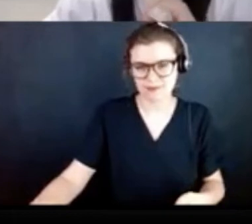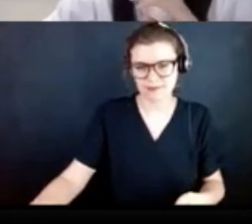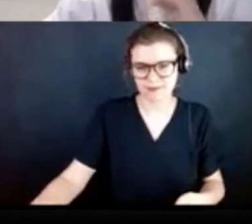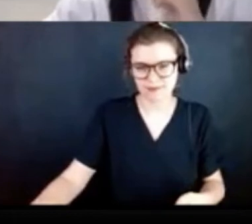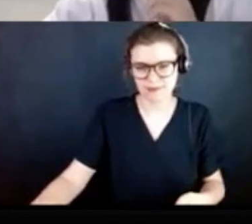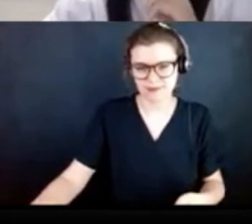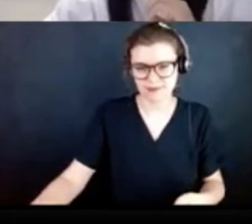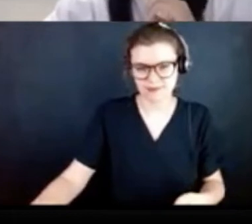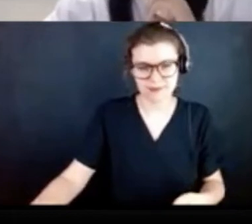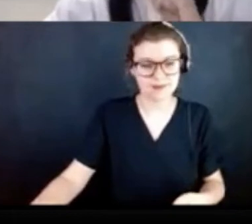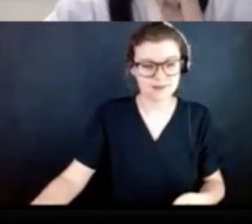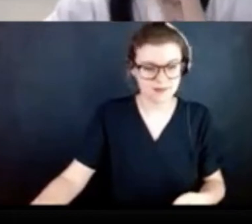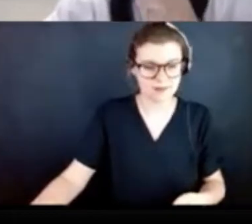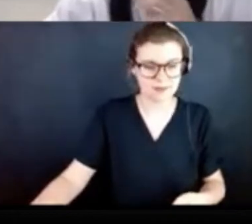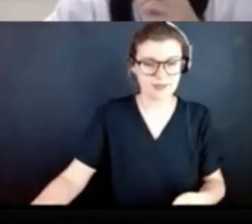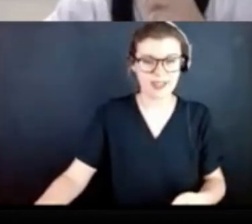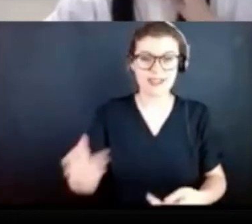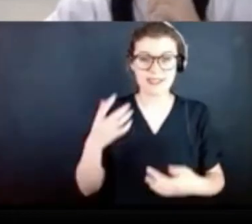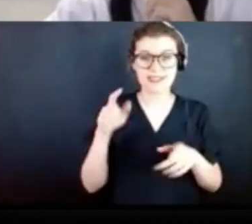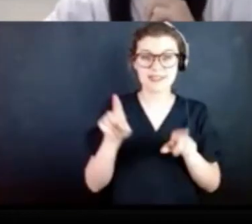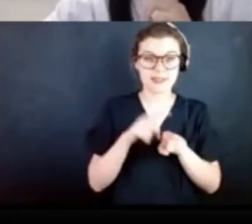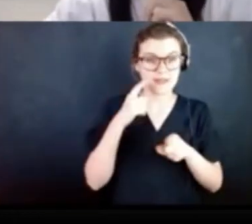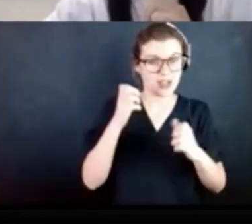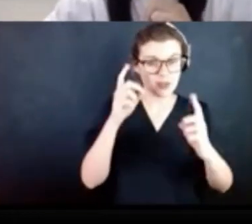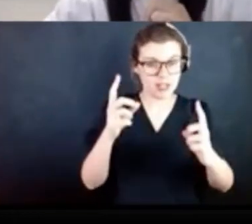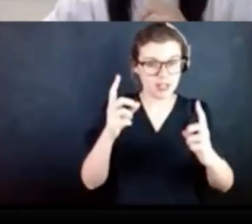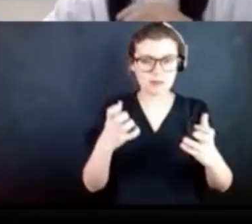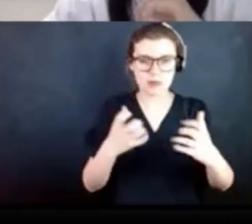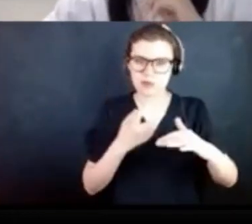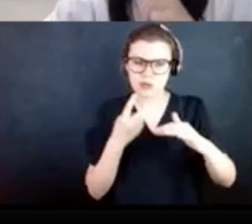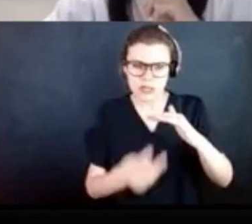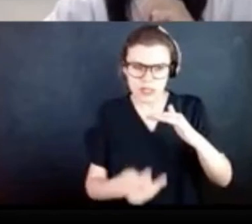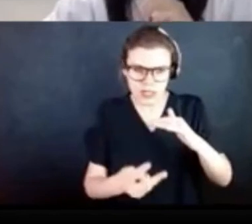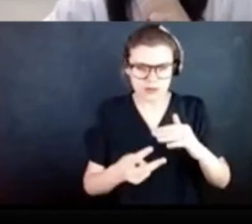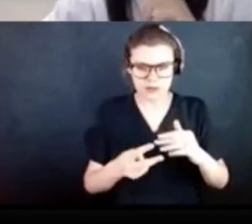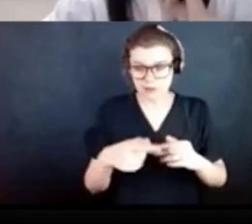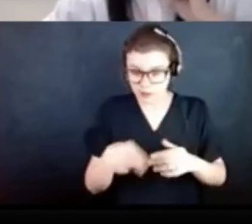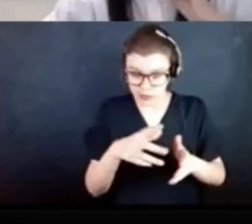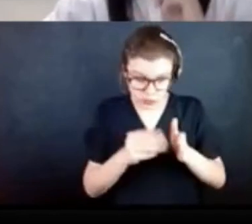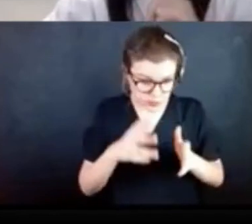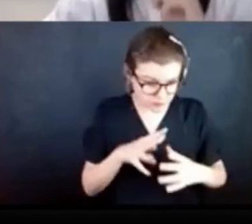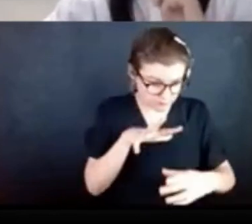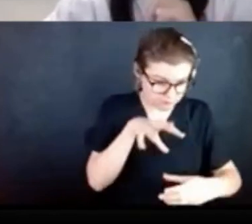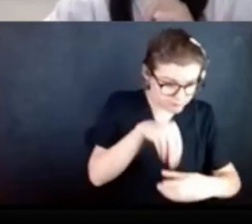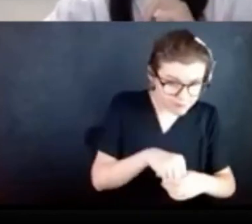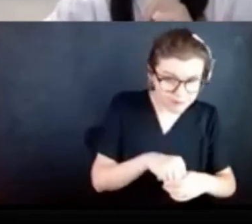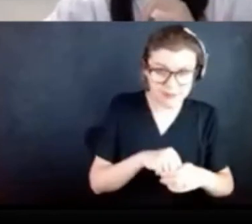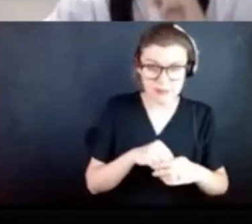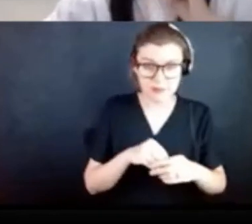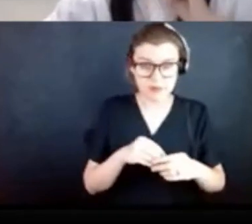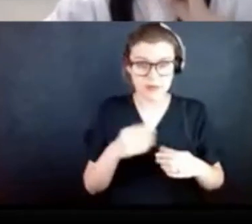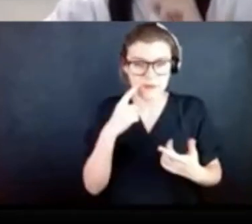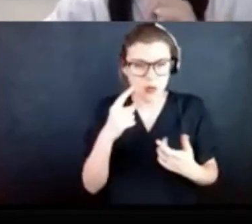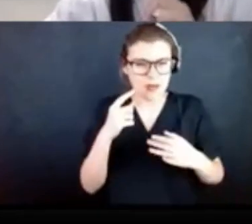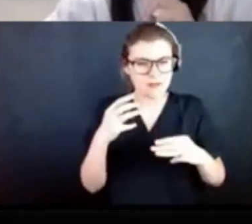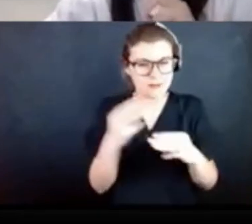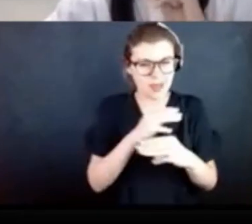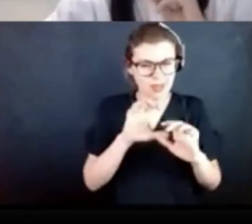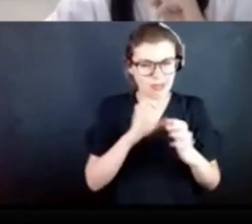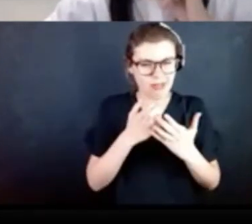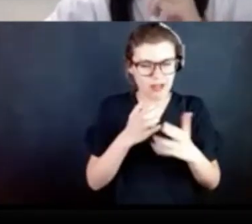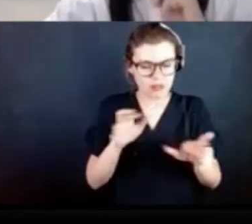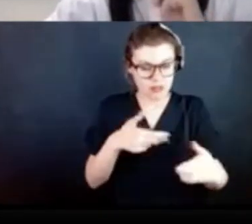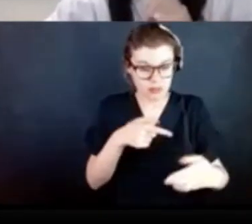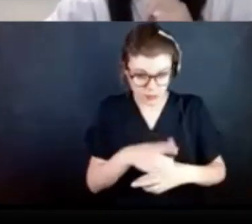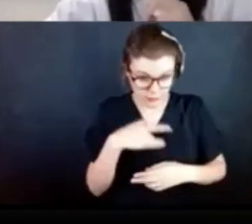the engagement level of students in a math classroom, we need to know what kinds of features would be informative for